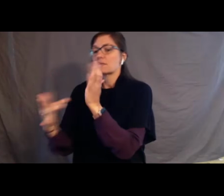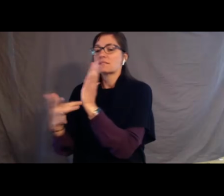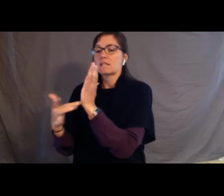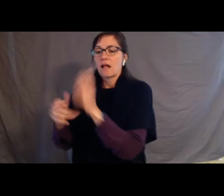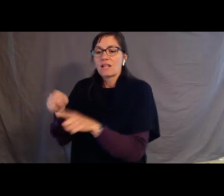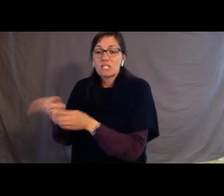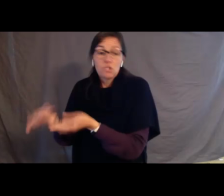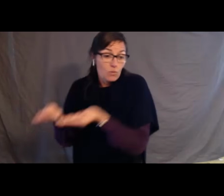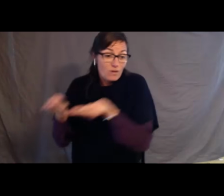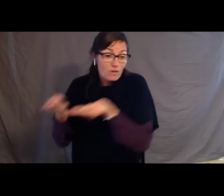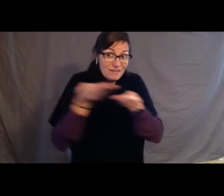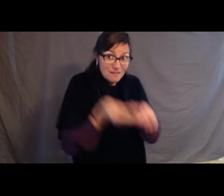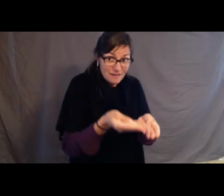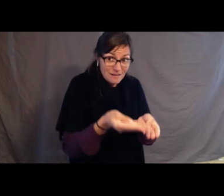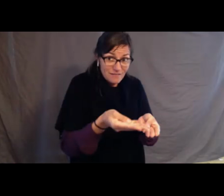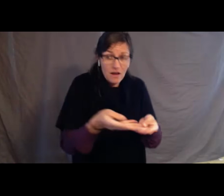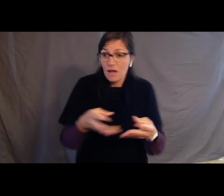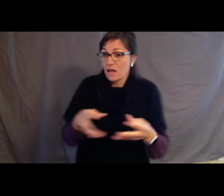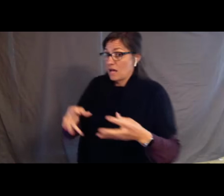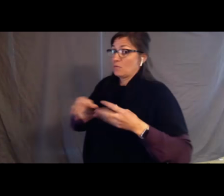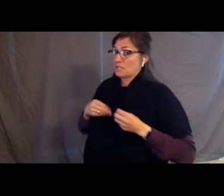that as